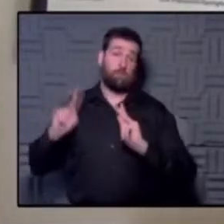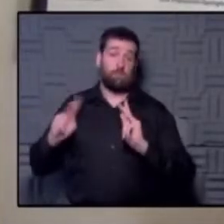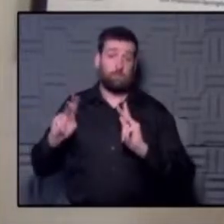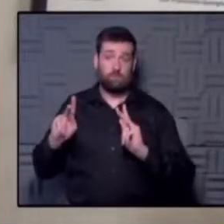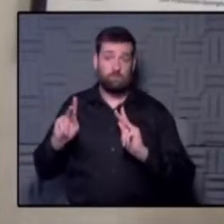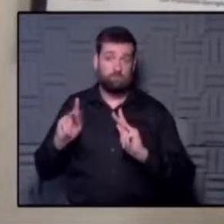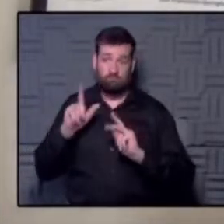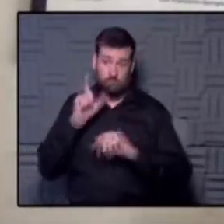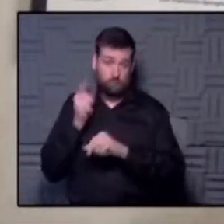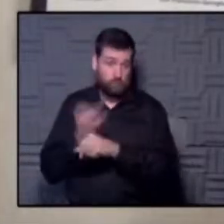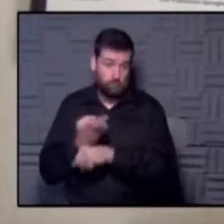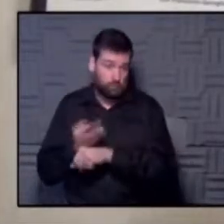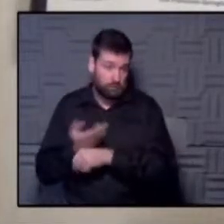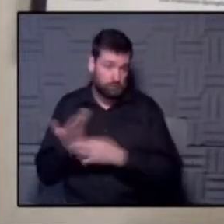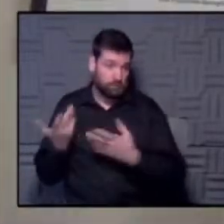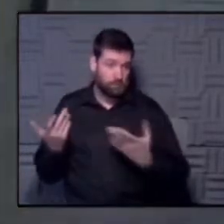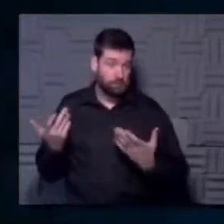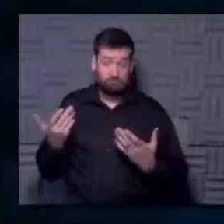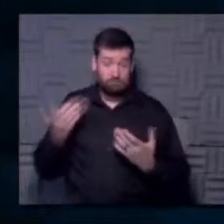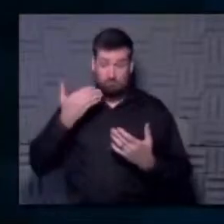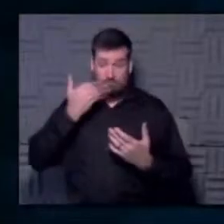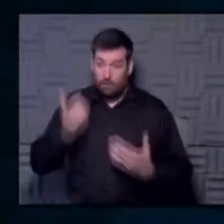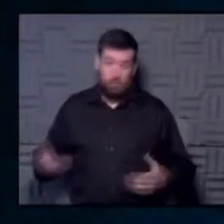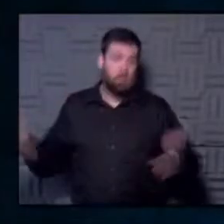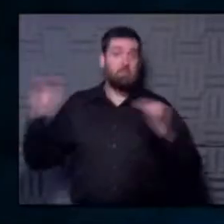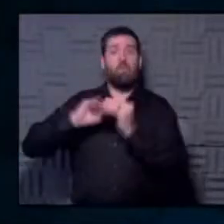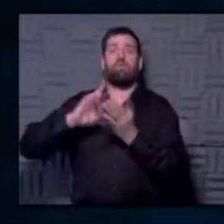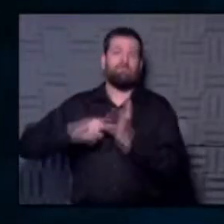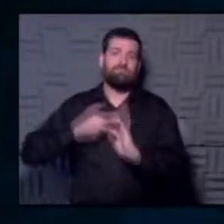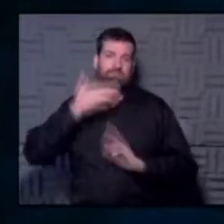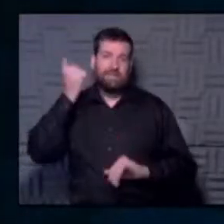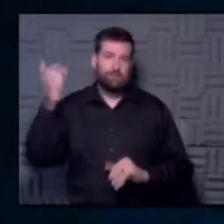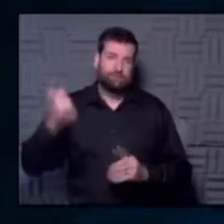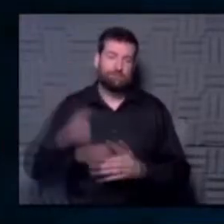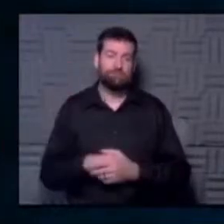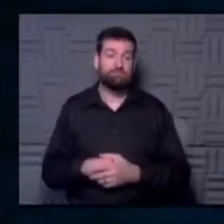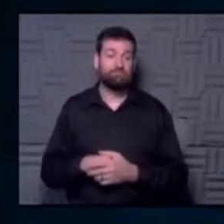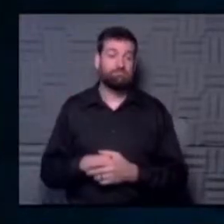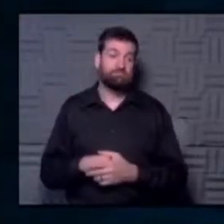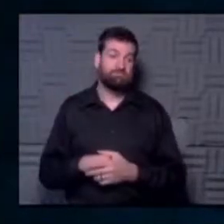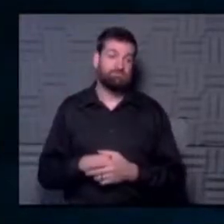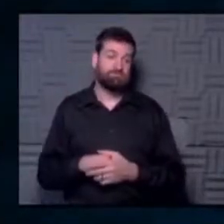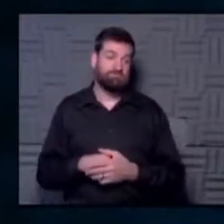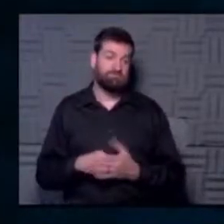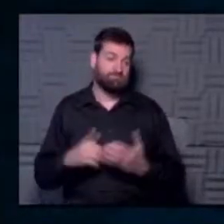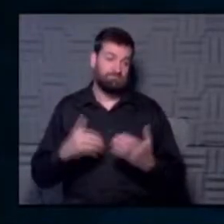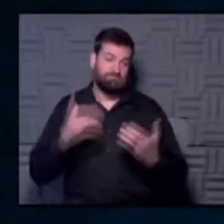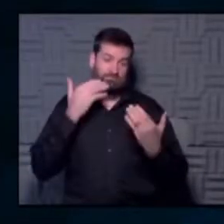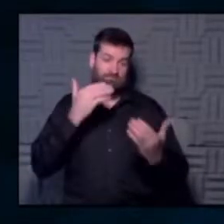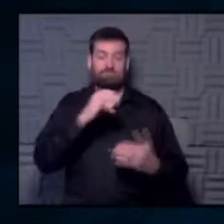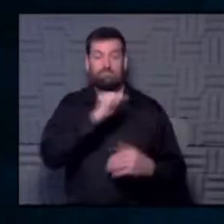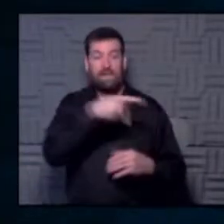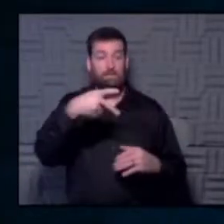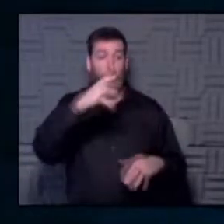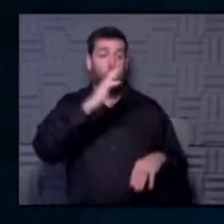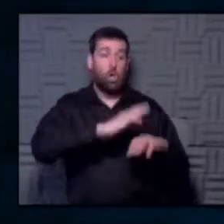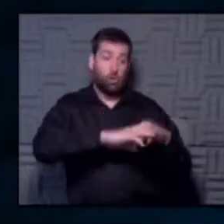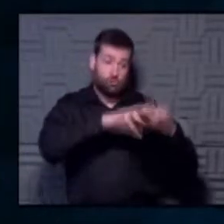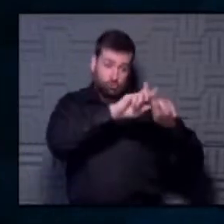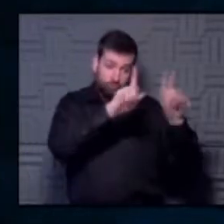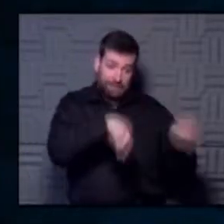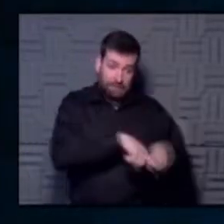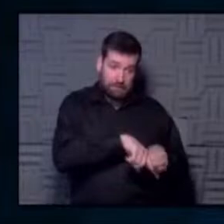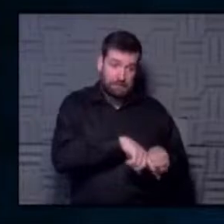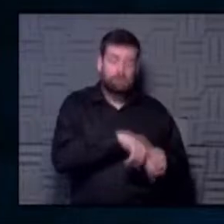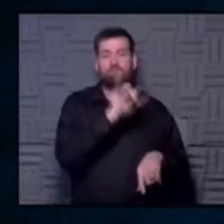who use it is better. More is better. Thank you. That the app on the screen is the